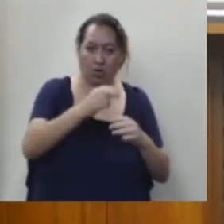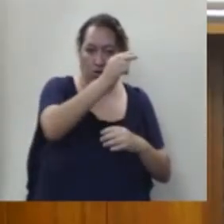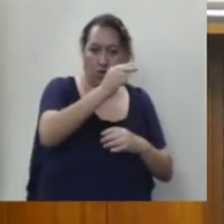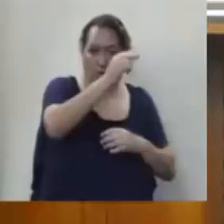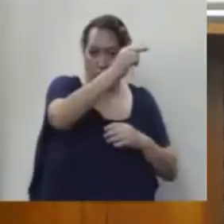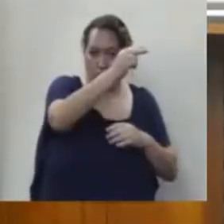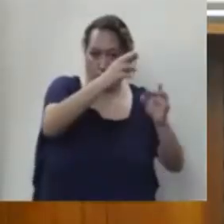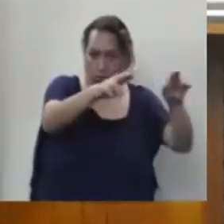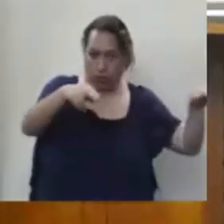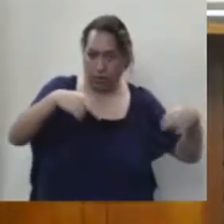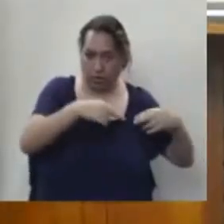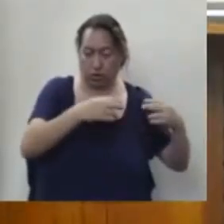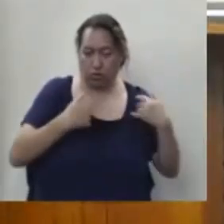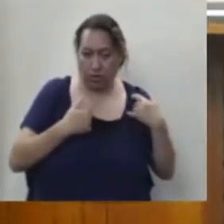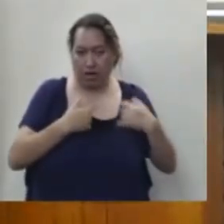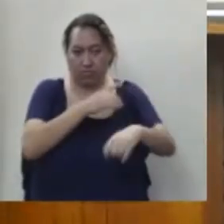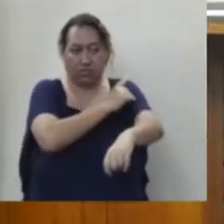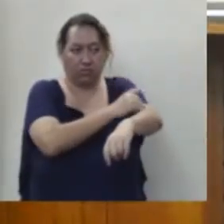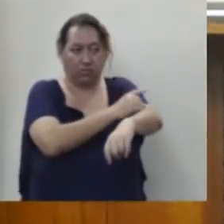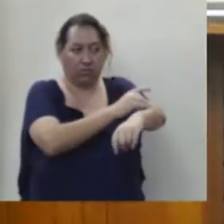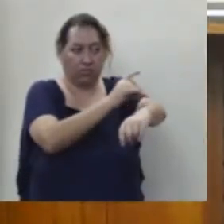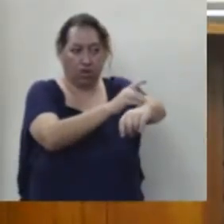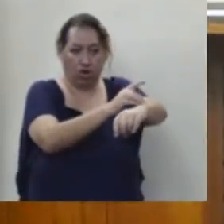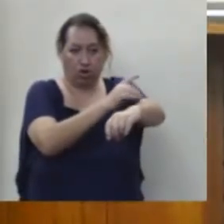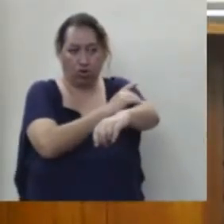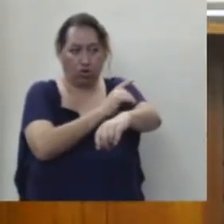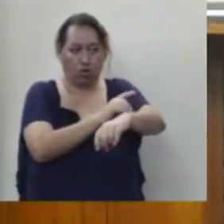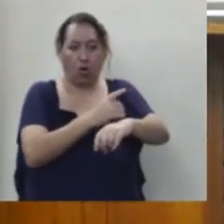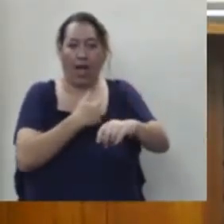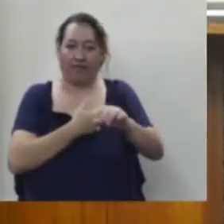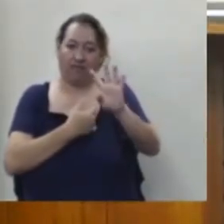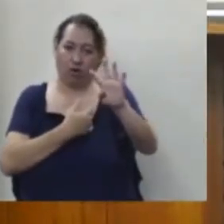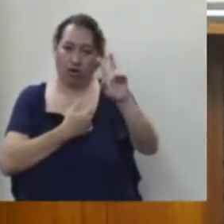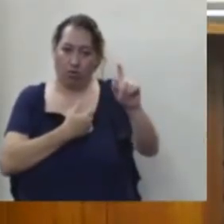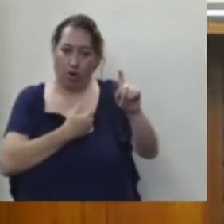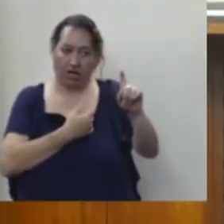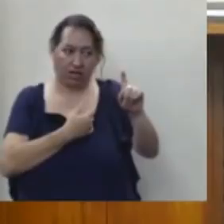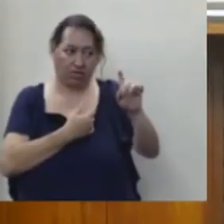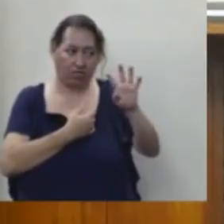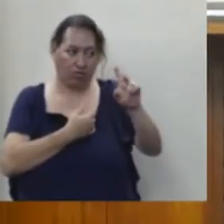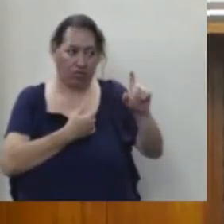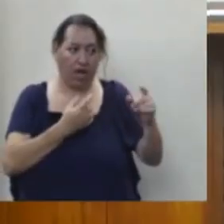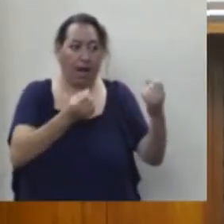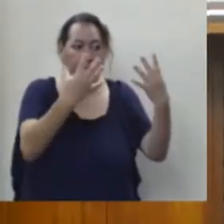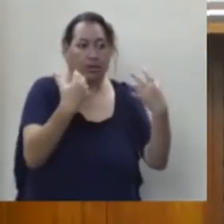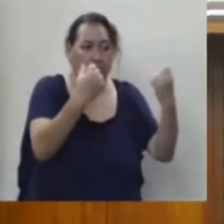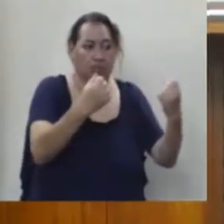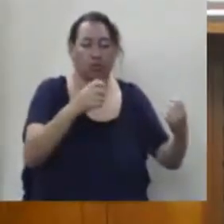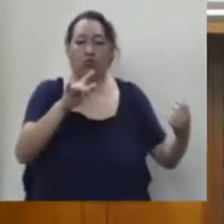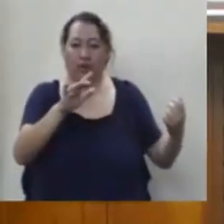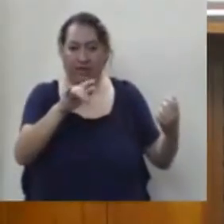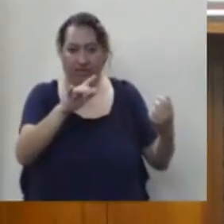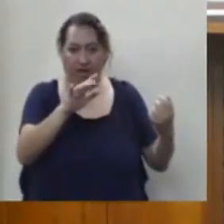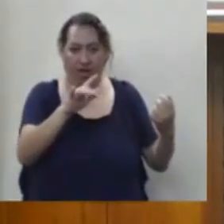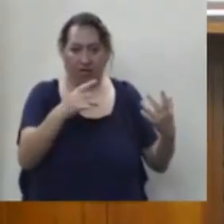here we have Dedido, and we have 41 cases. How many have recovered? 25. Next